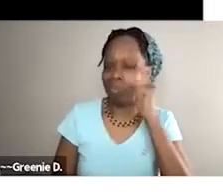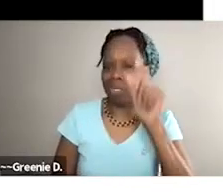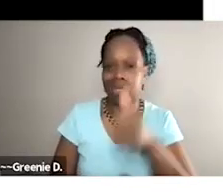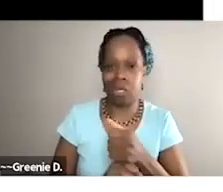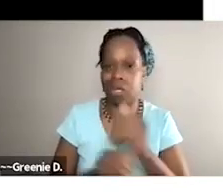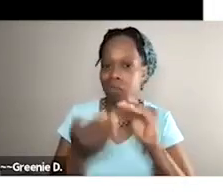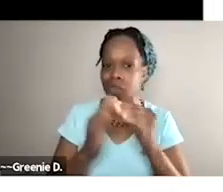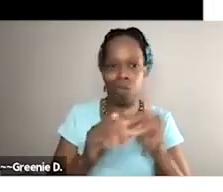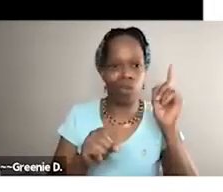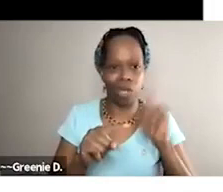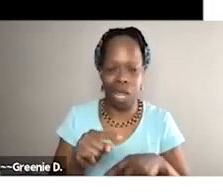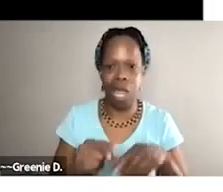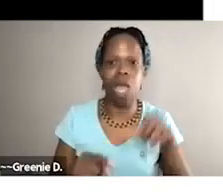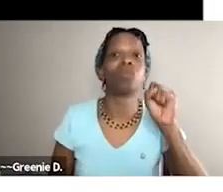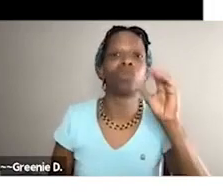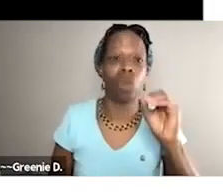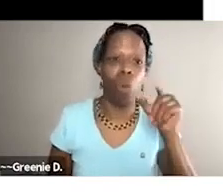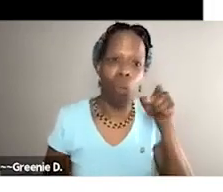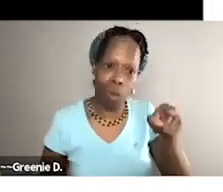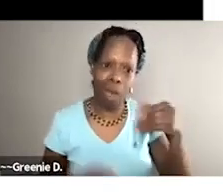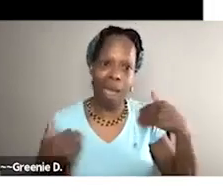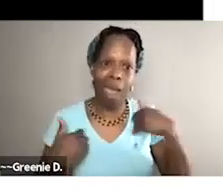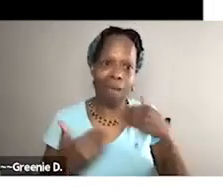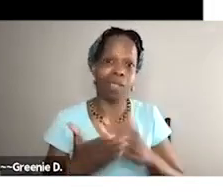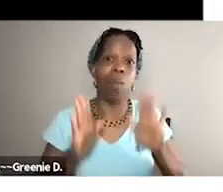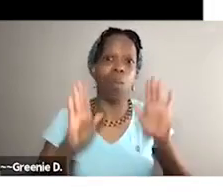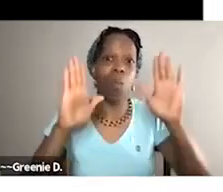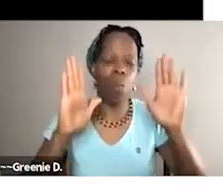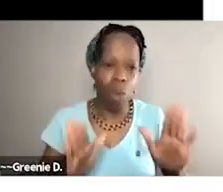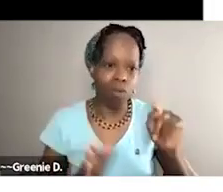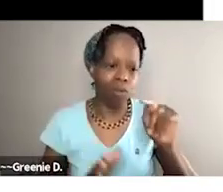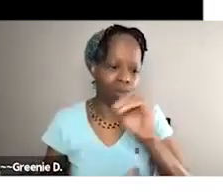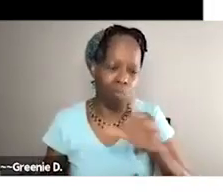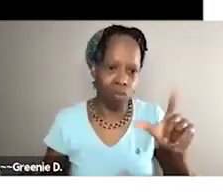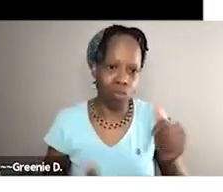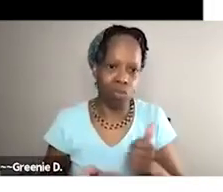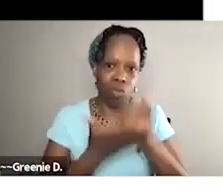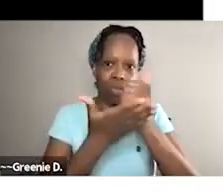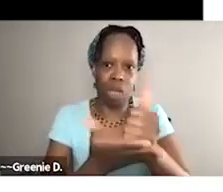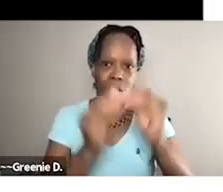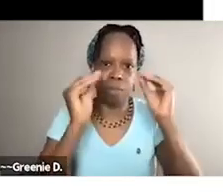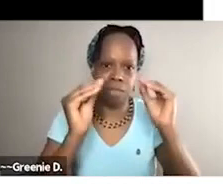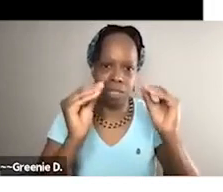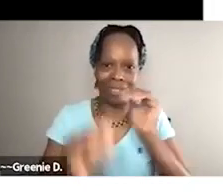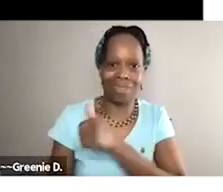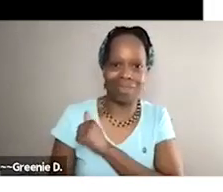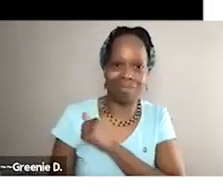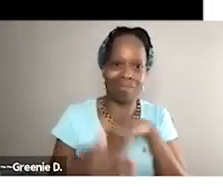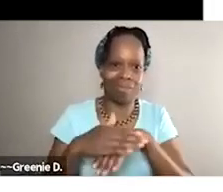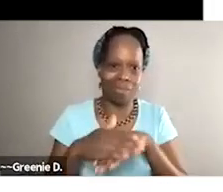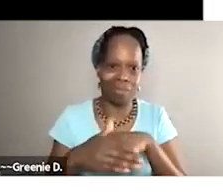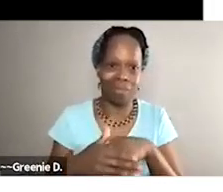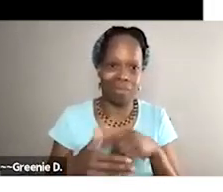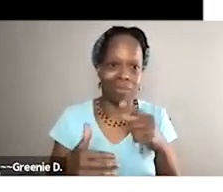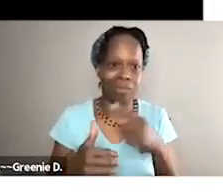So there are wonderful tools out there to teach attitudinal accessibility, and accurate disability representation